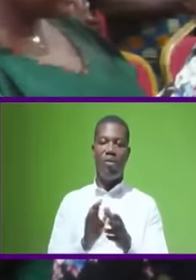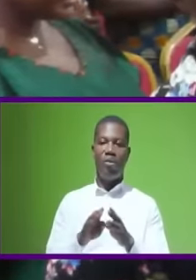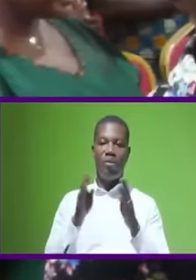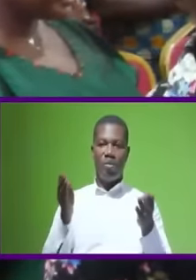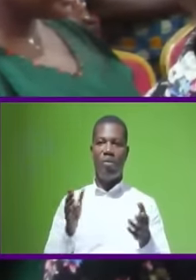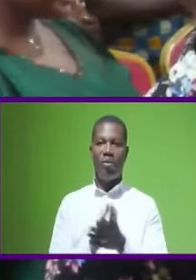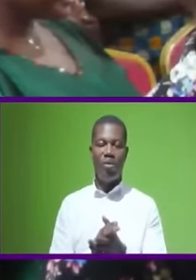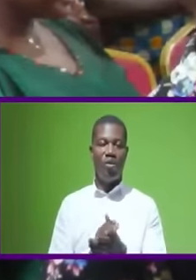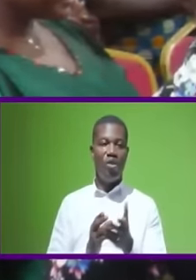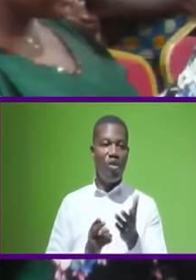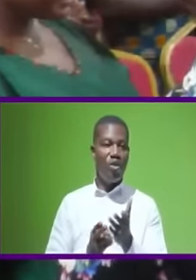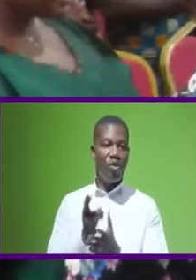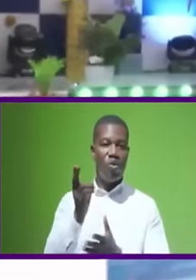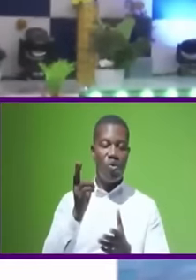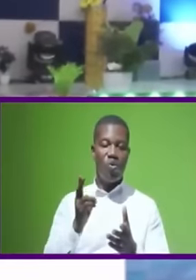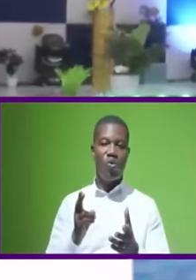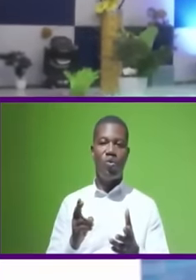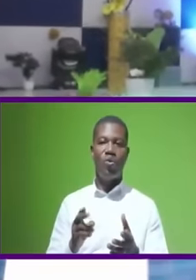Amen. Amen.